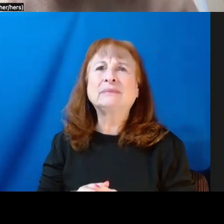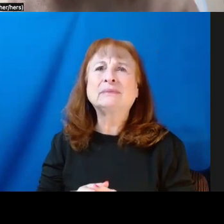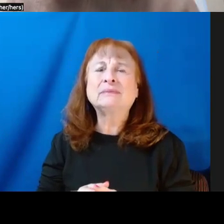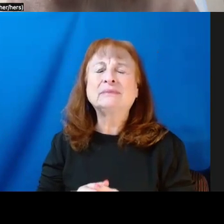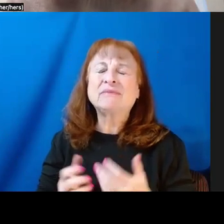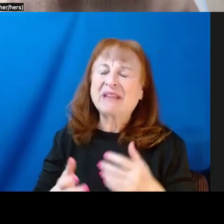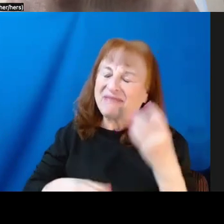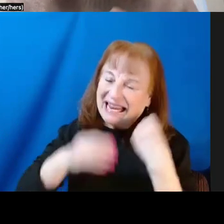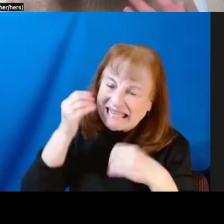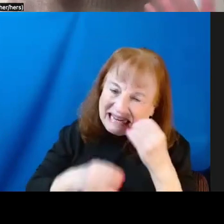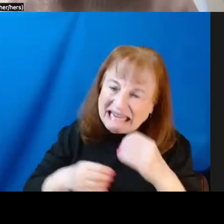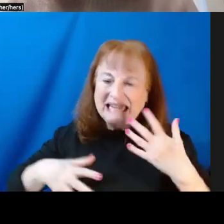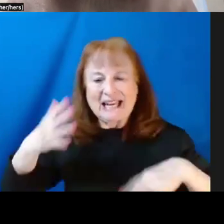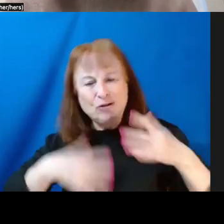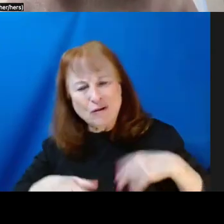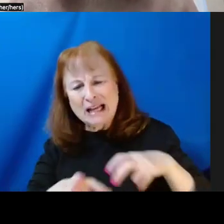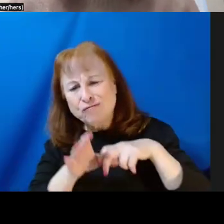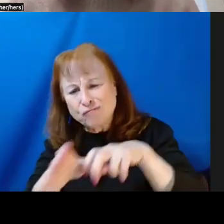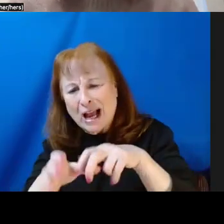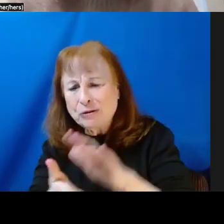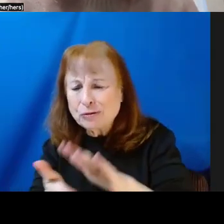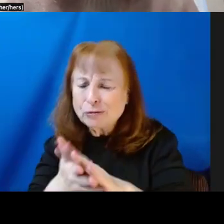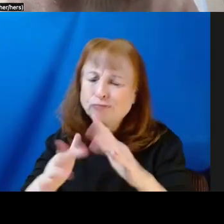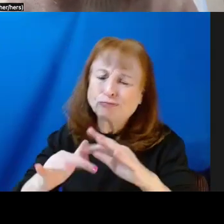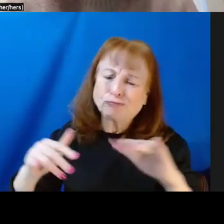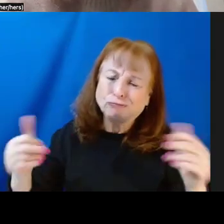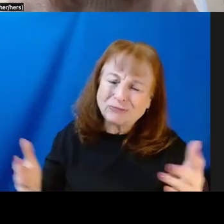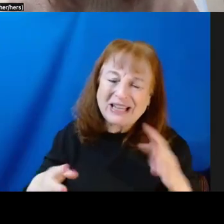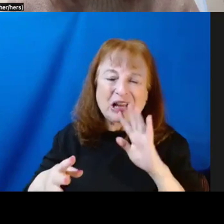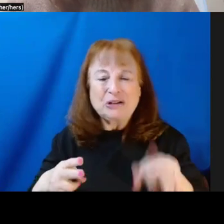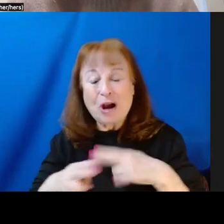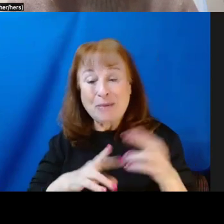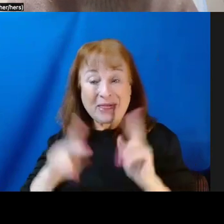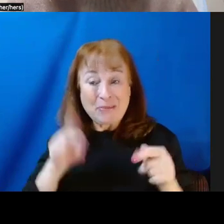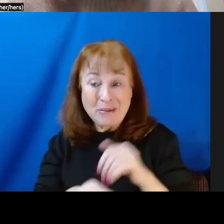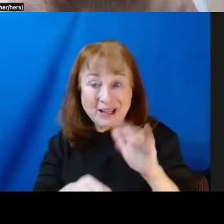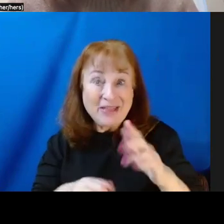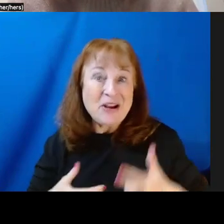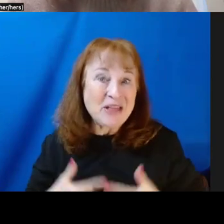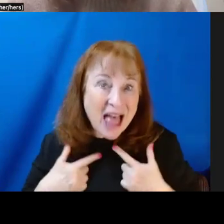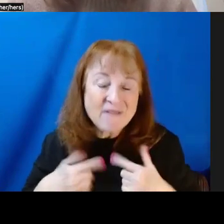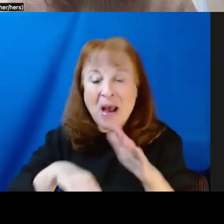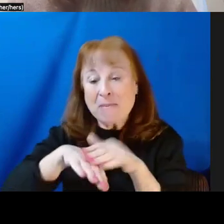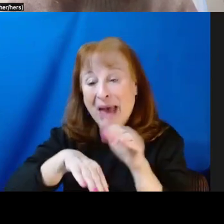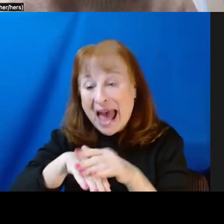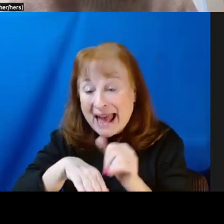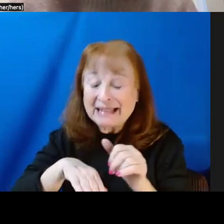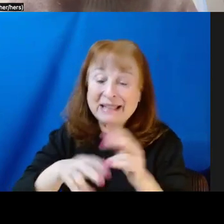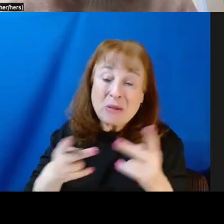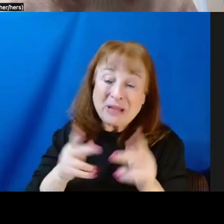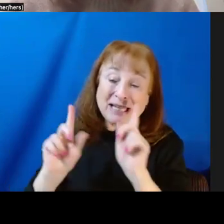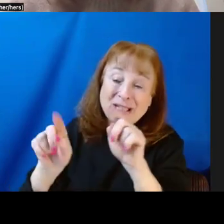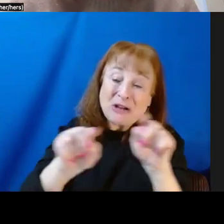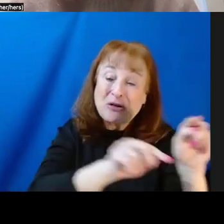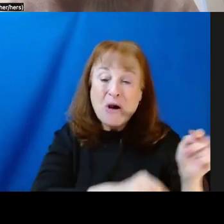and get dressed in the morning and ride to school and so on. They talk about the people in their lives, pets, places they go,